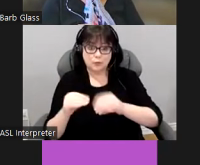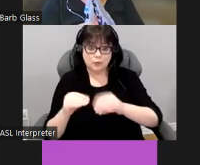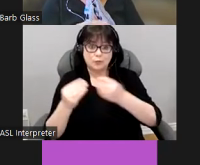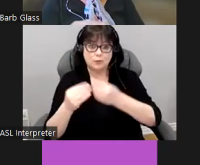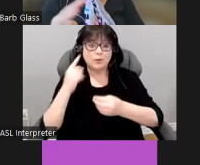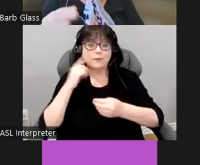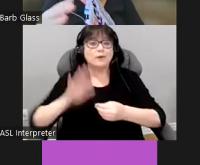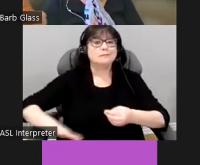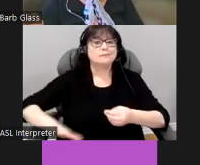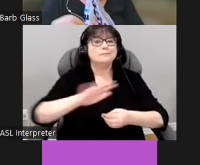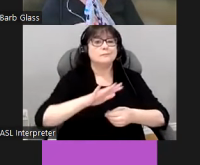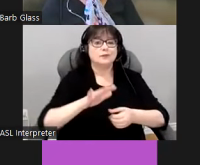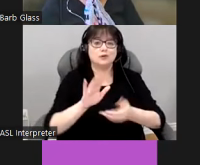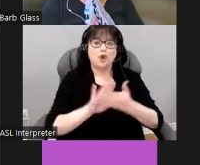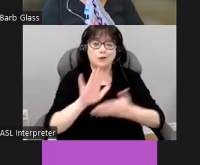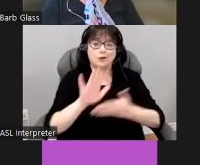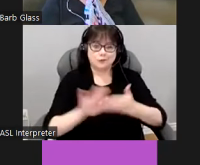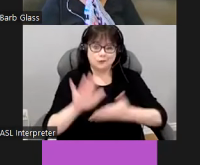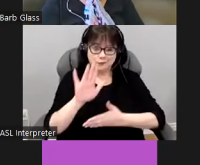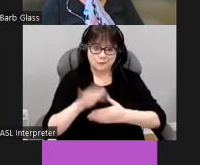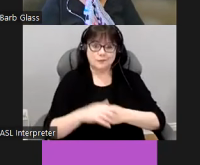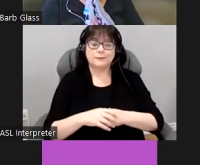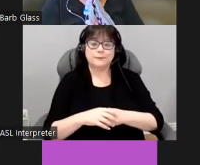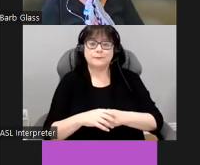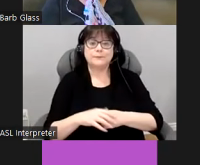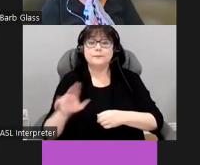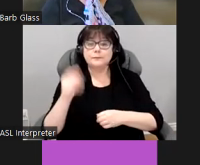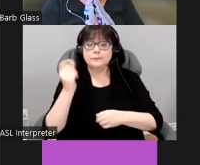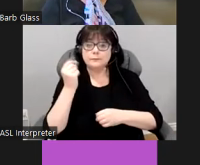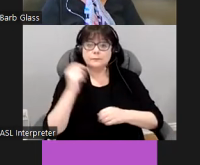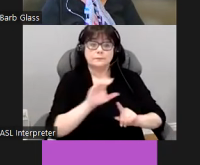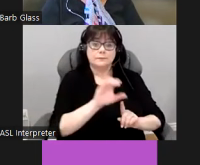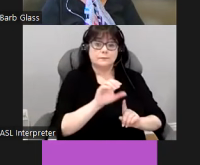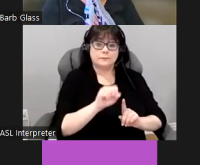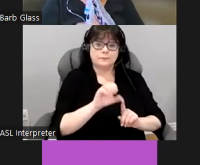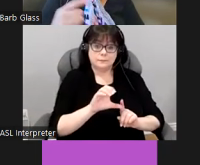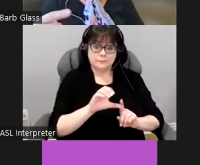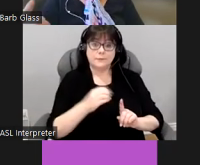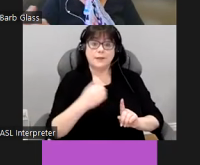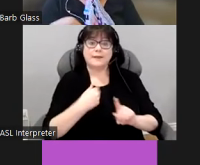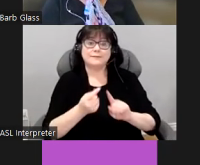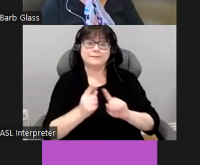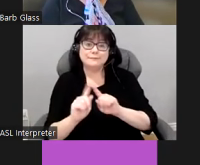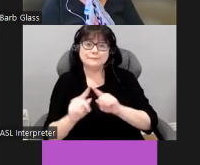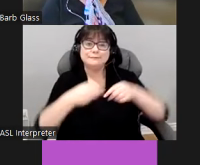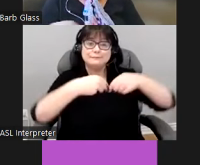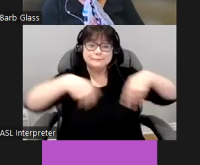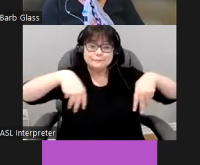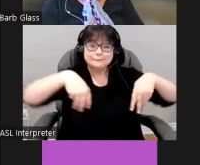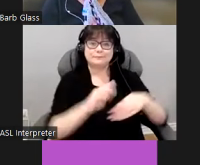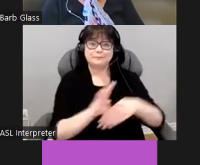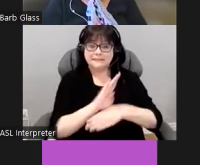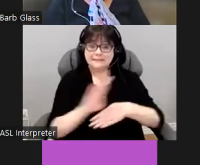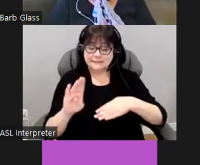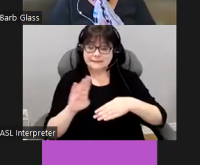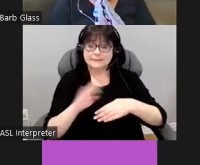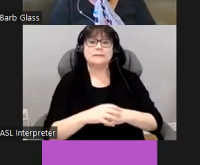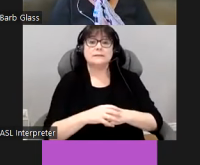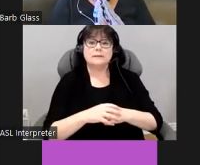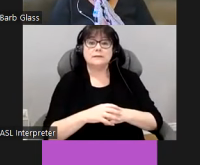In the CSC, we have a number of other types of business that we undertake. And one of the other ones is that we are also the